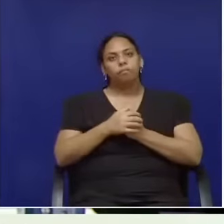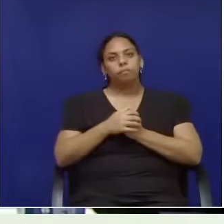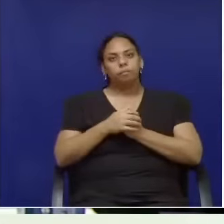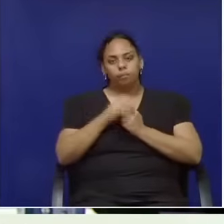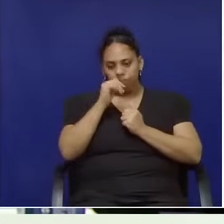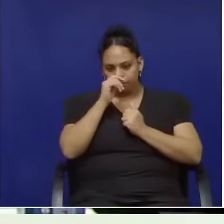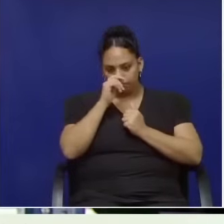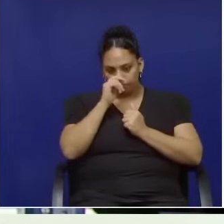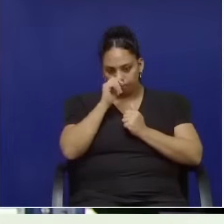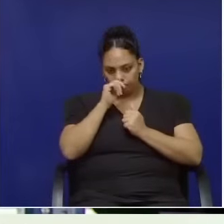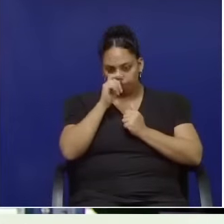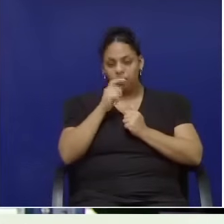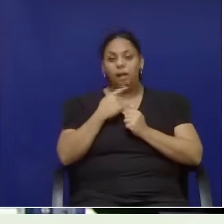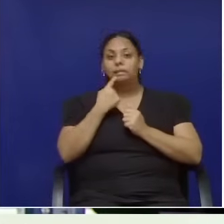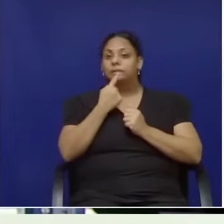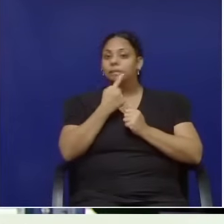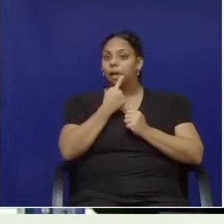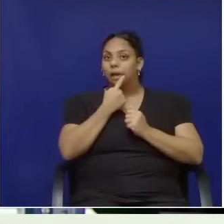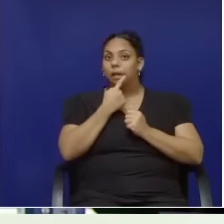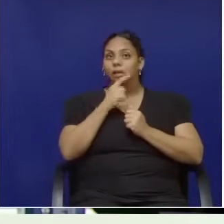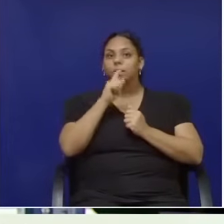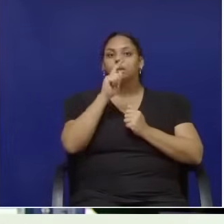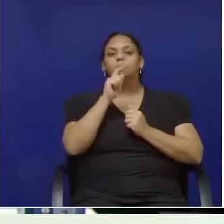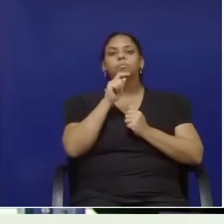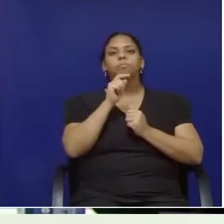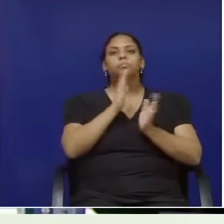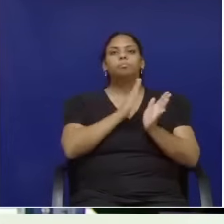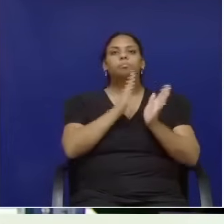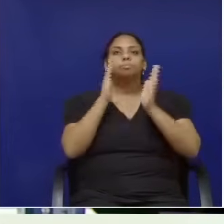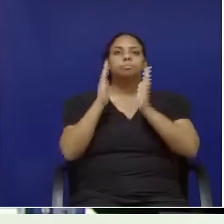I said in terms of the